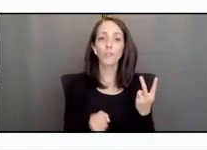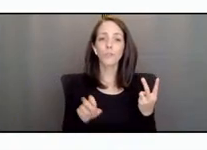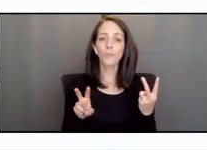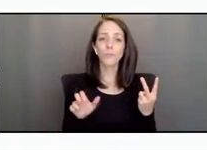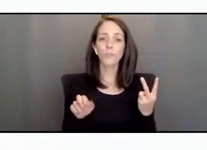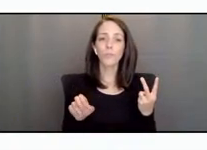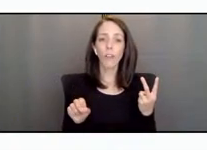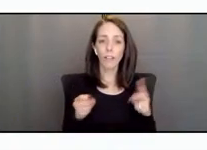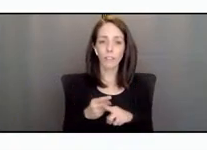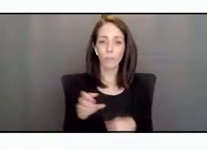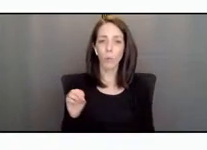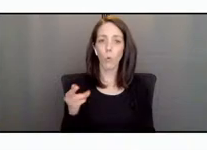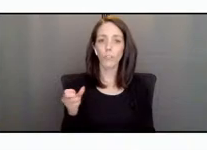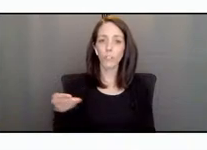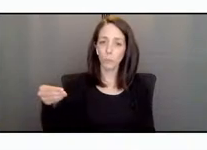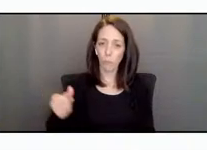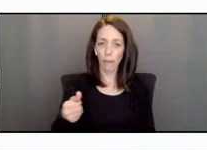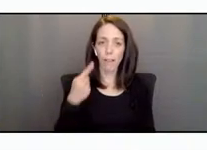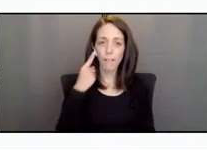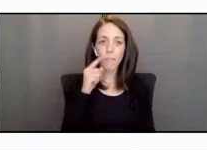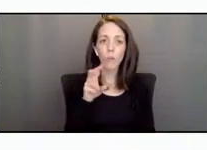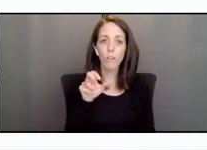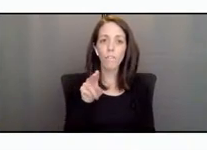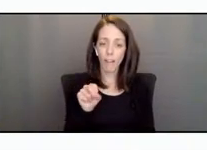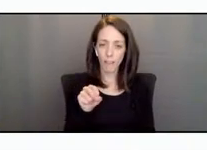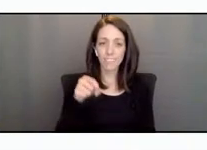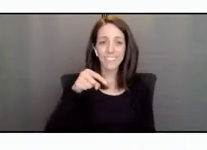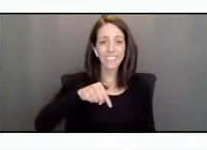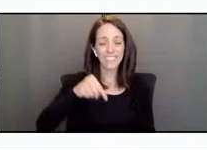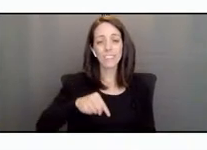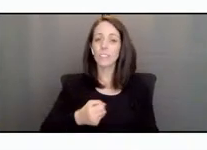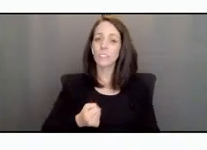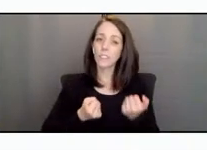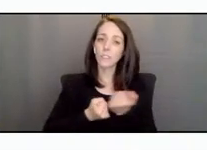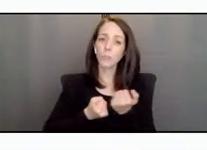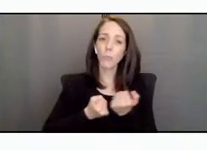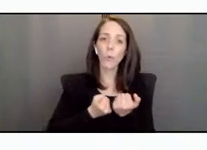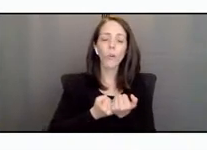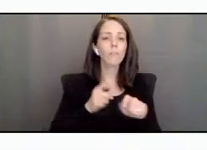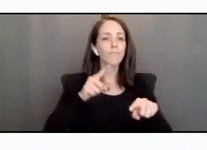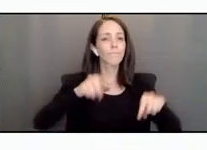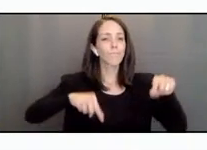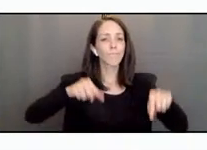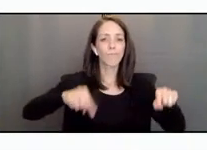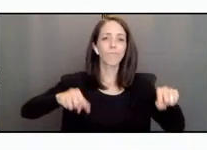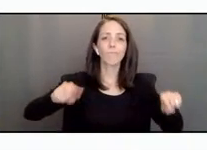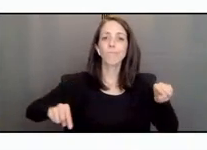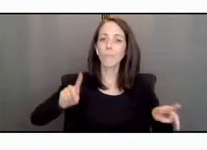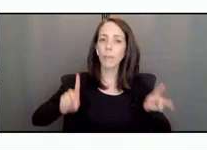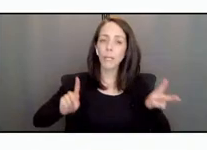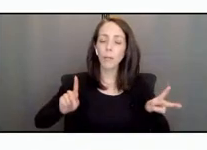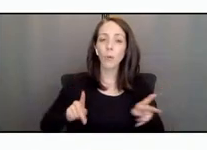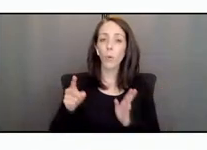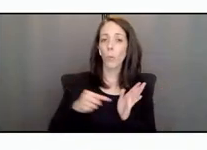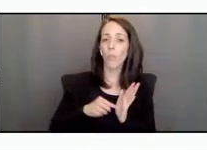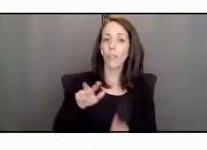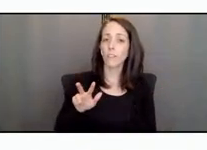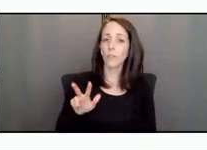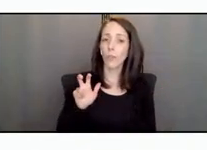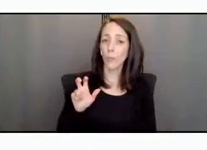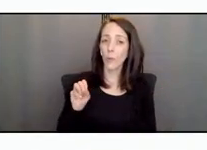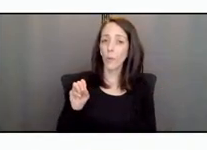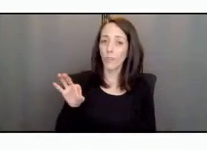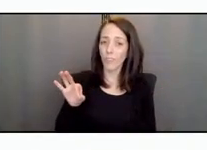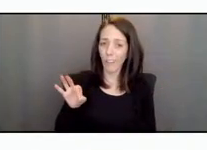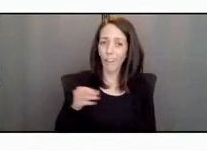This dynamic core is supplemented by an ethnically, culturally, and linguistically diverse roster of 1,309 OHSU members that have signed